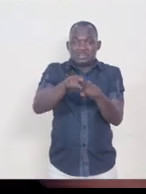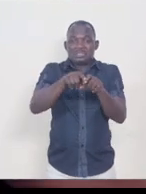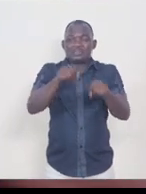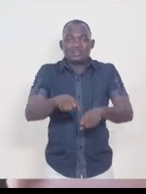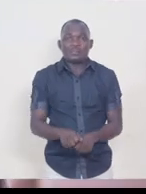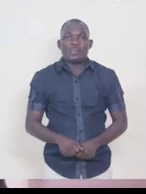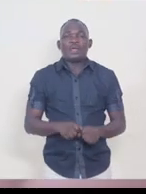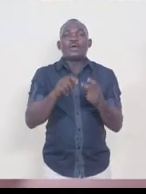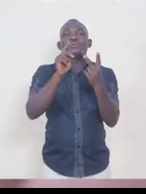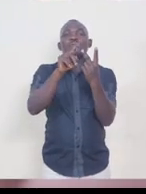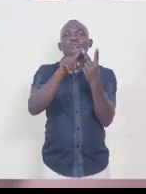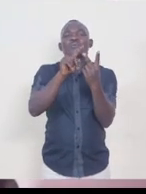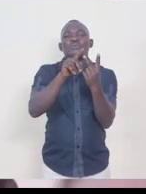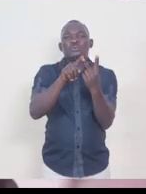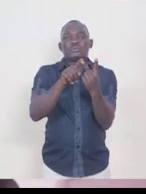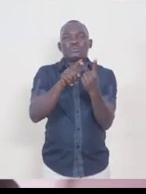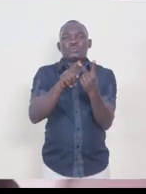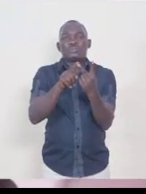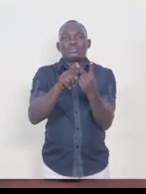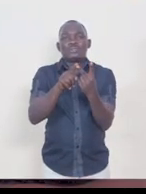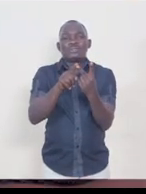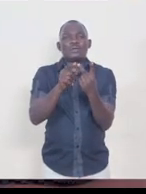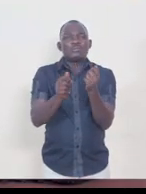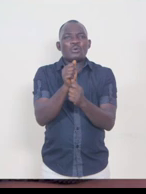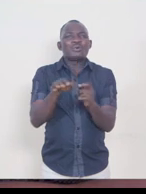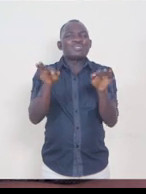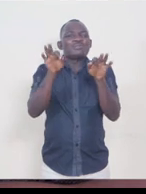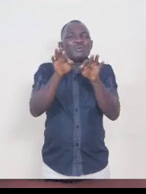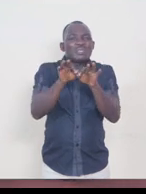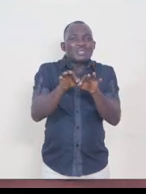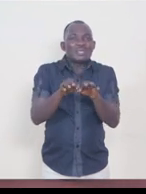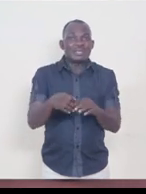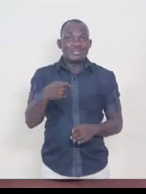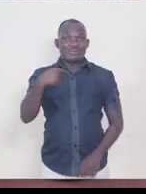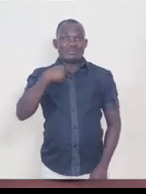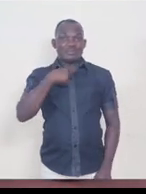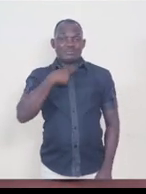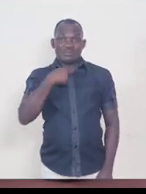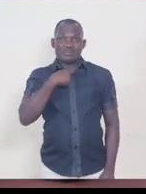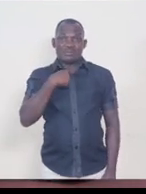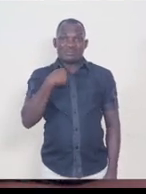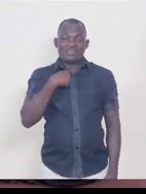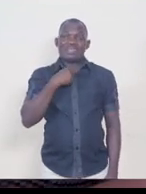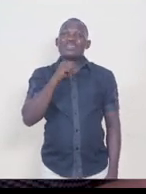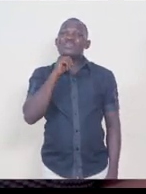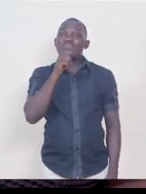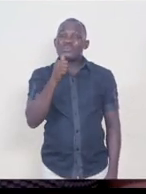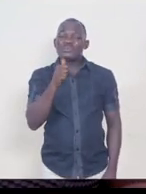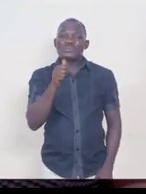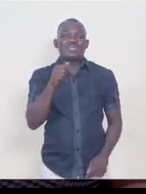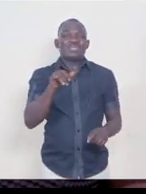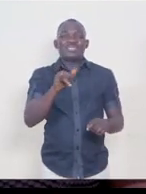convenience. And two, most importantly, I am not